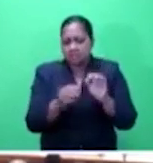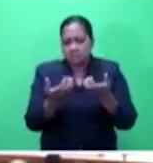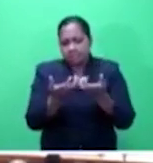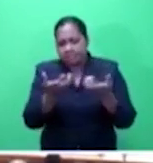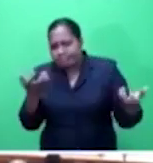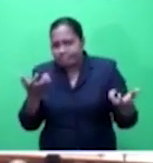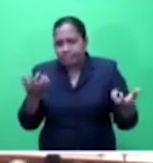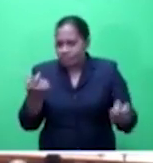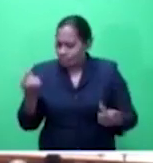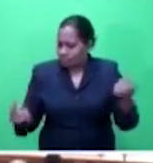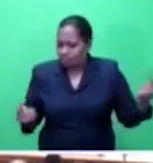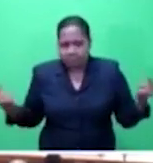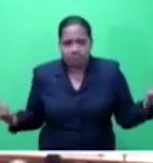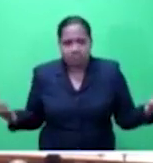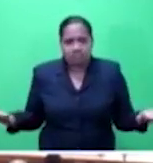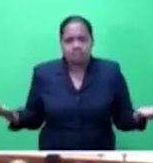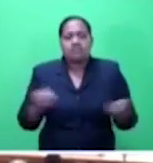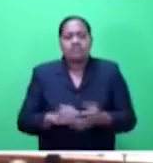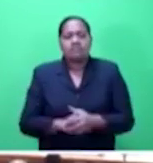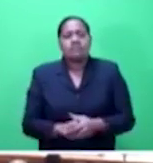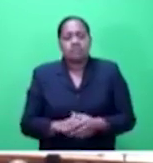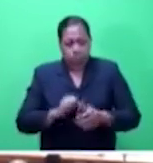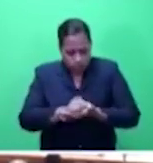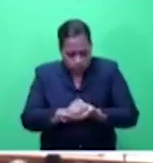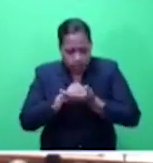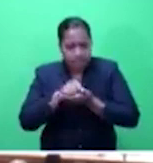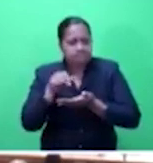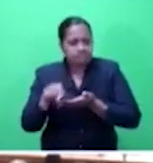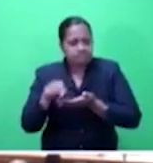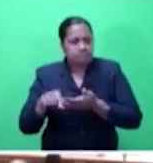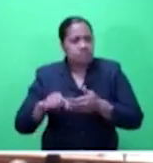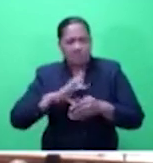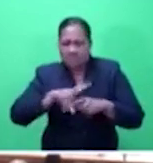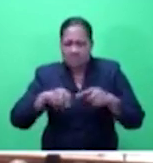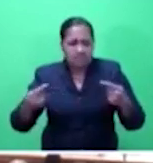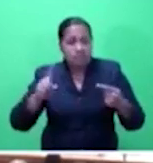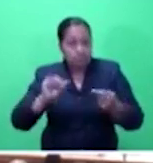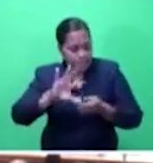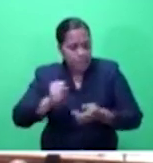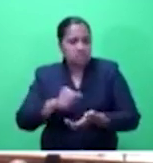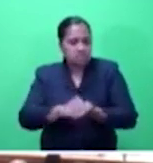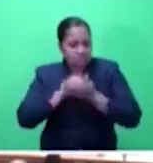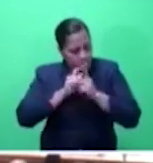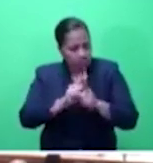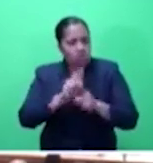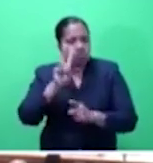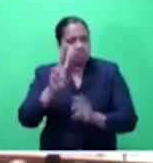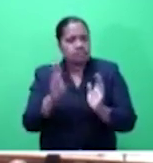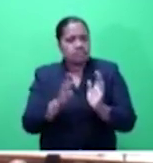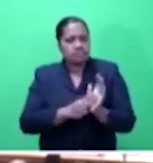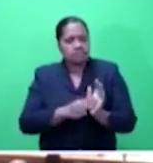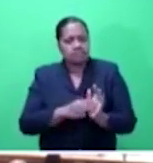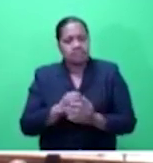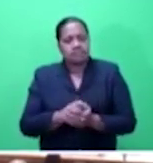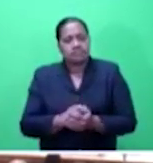And then maintain that level of diligence and distance as much as possible in everything you do. Do it for your health, do it